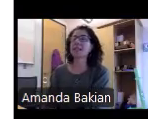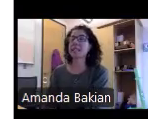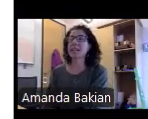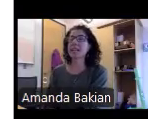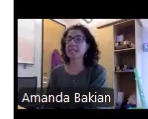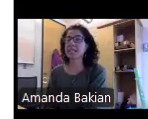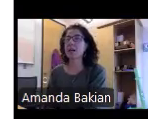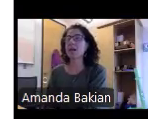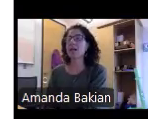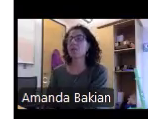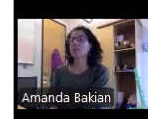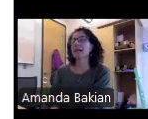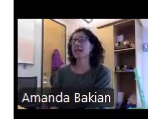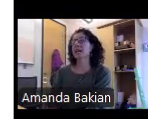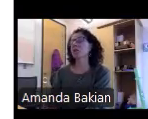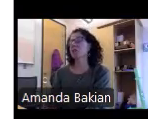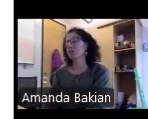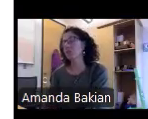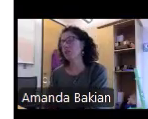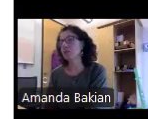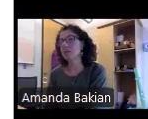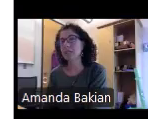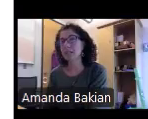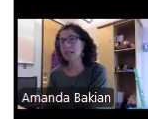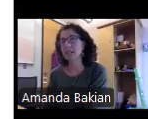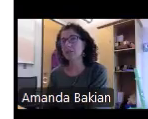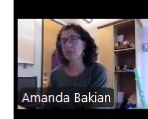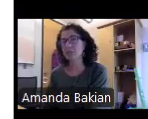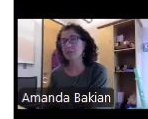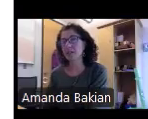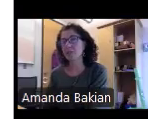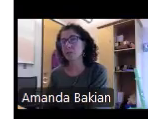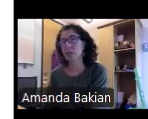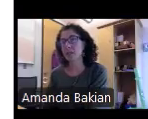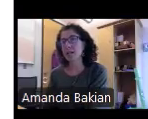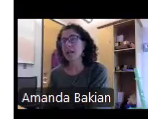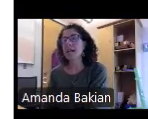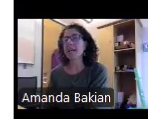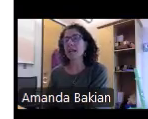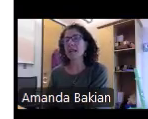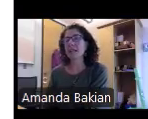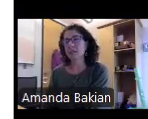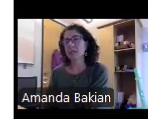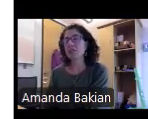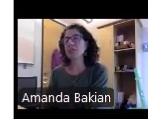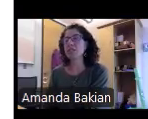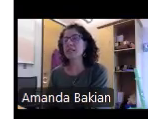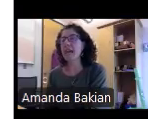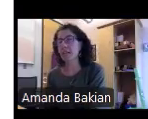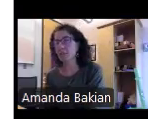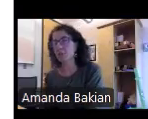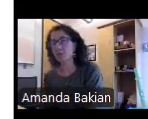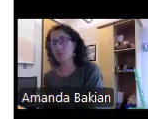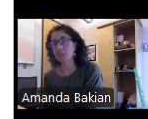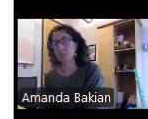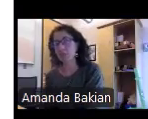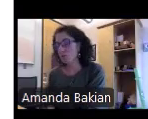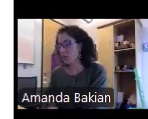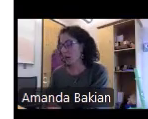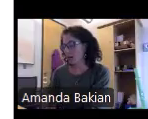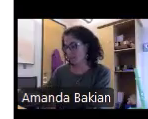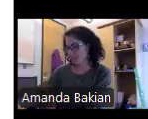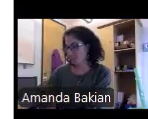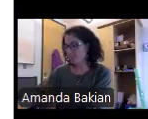in the mid-1980s. It was a collaboration between UCLA, the University of California at Los Angeles, and the